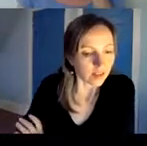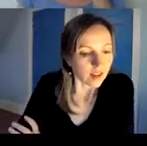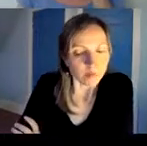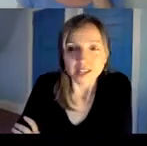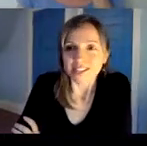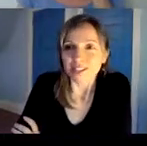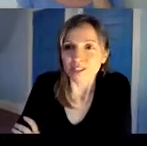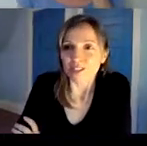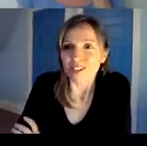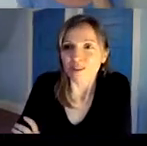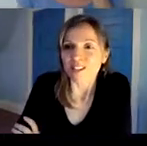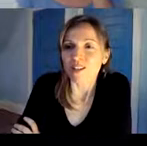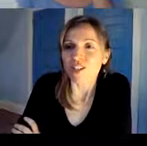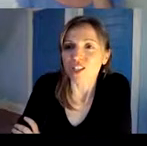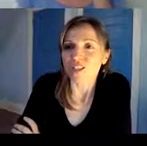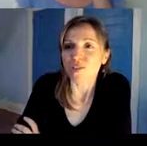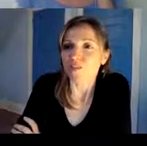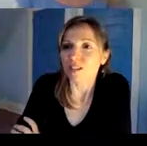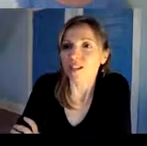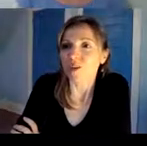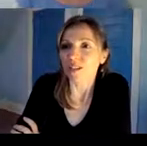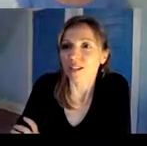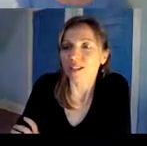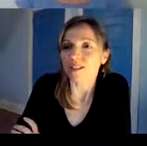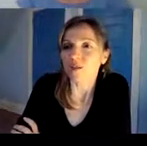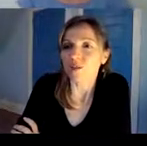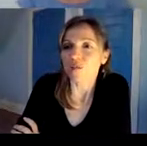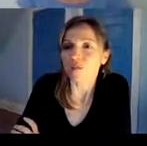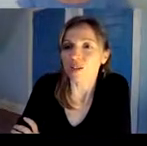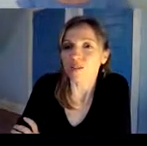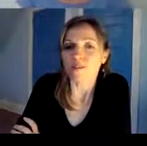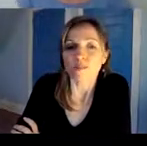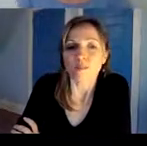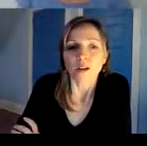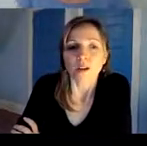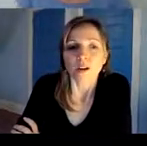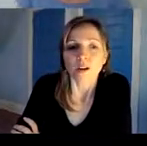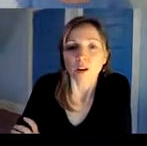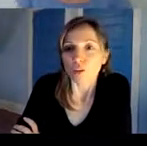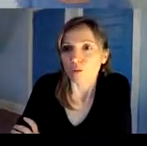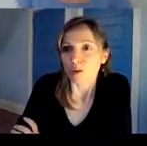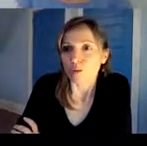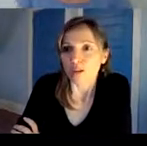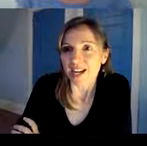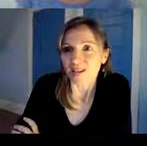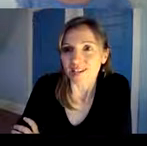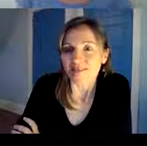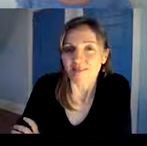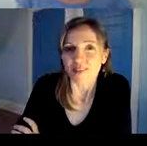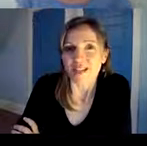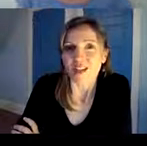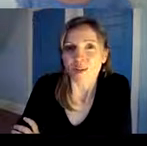The other PhD research I wanted to mention to you, this one done locally at the University of Toronto, also inspired by